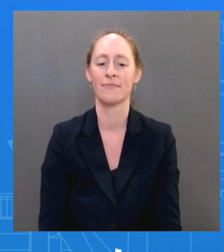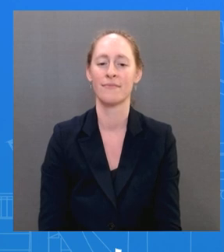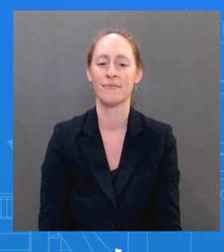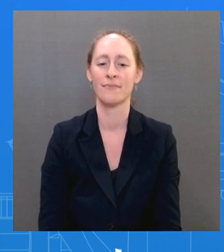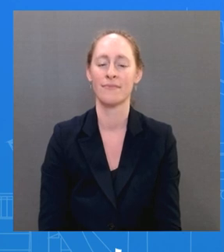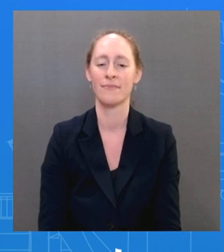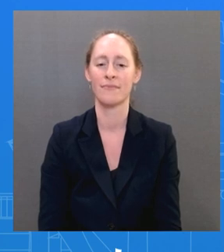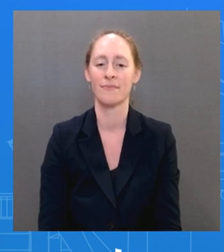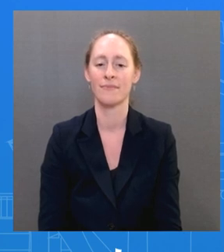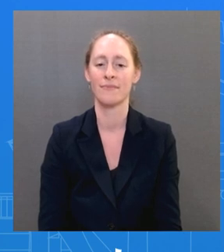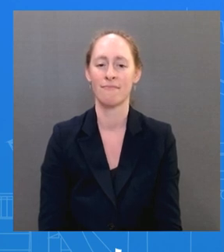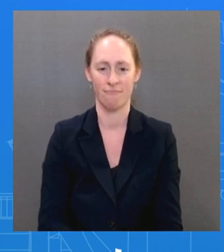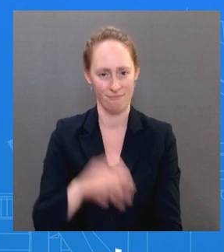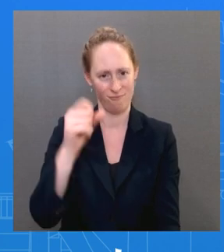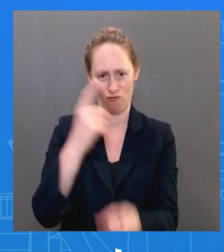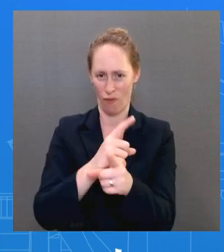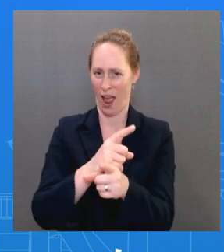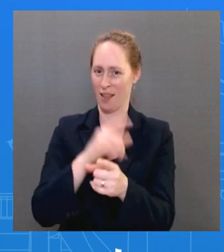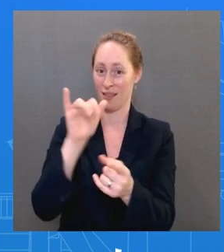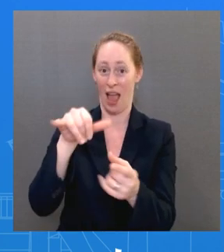every morning.